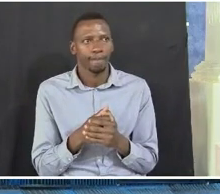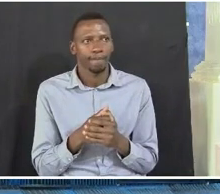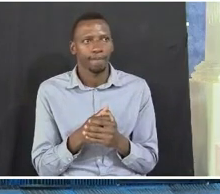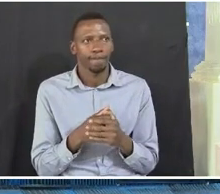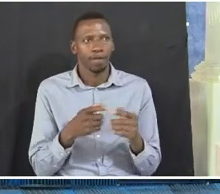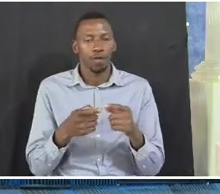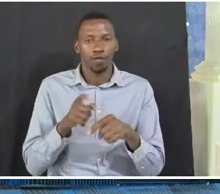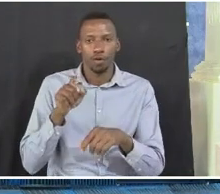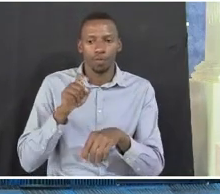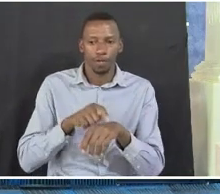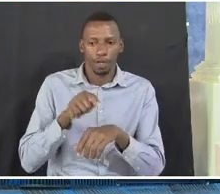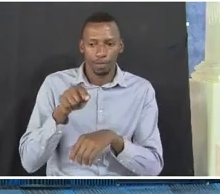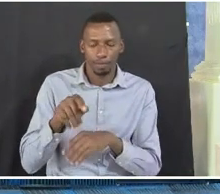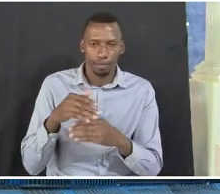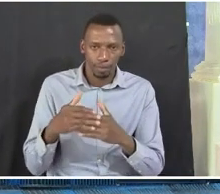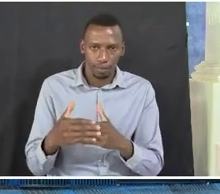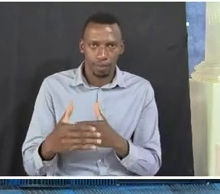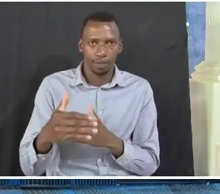From that point,